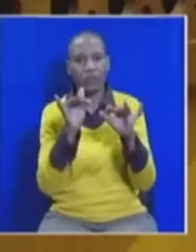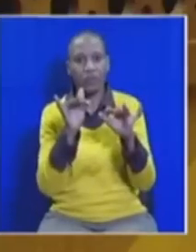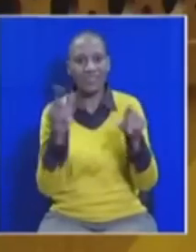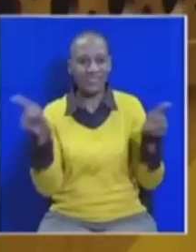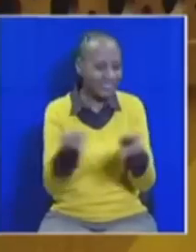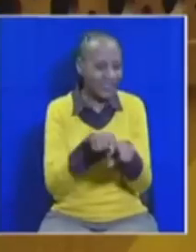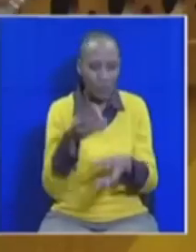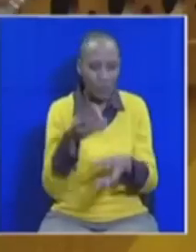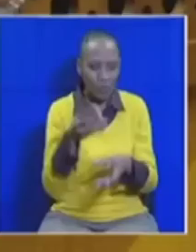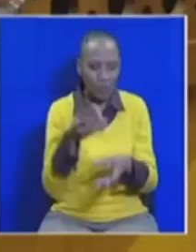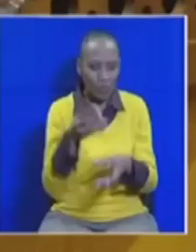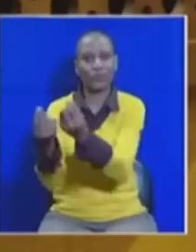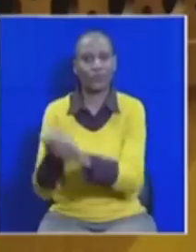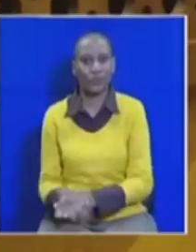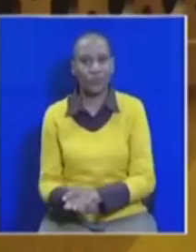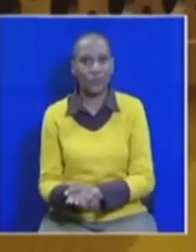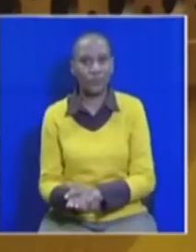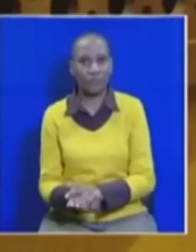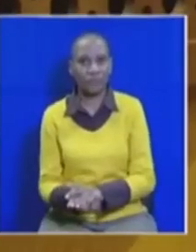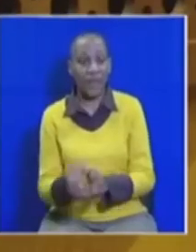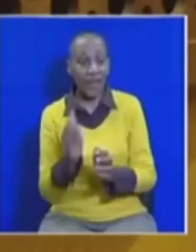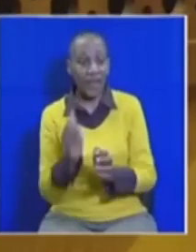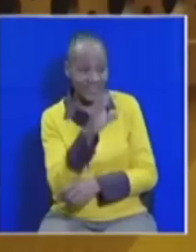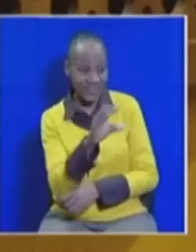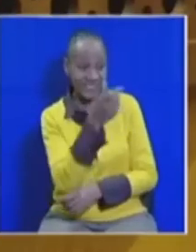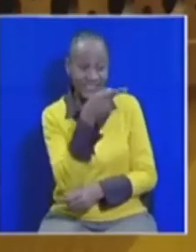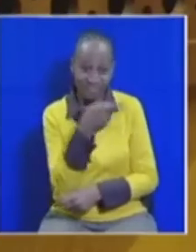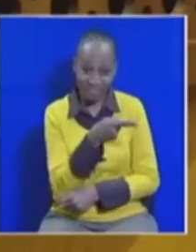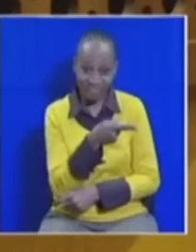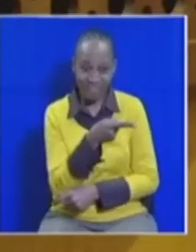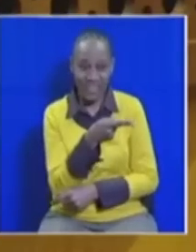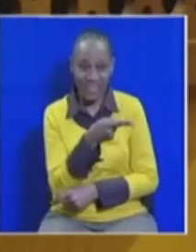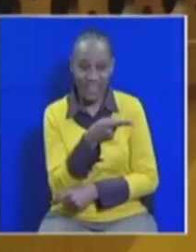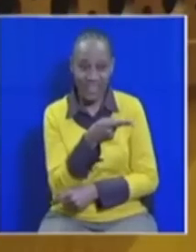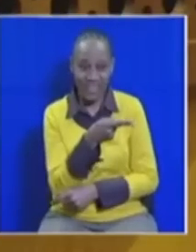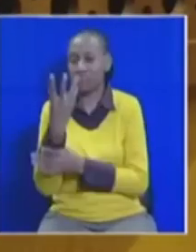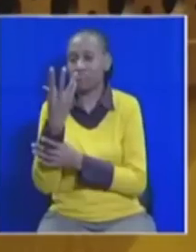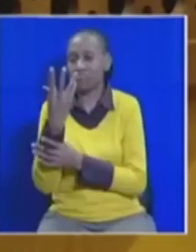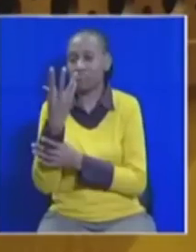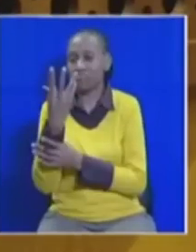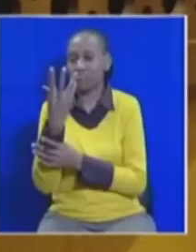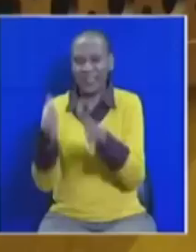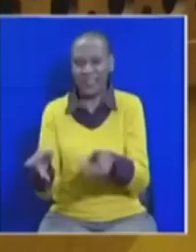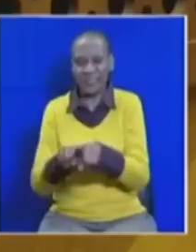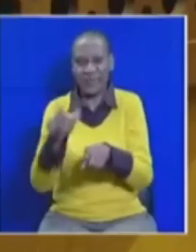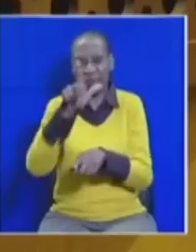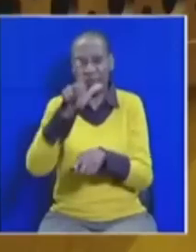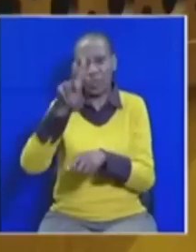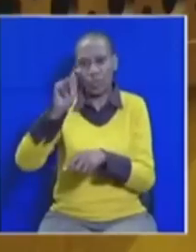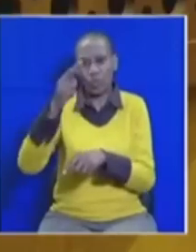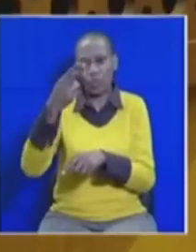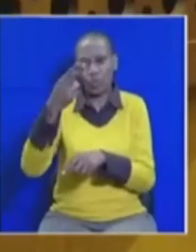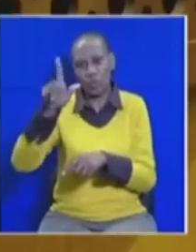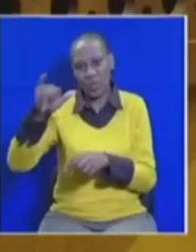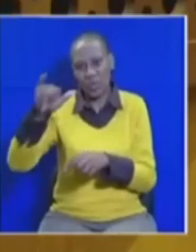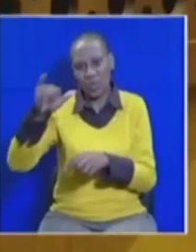Speaker, this is no longer the organization that produced leaders like Albert Lithuli, Oliver Tambo,